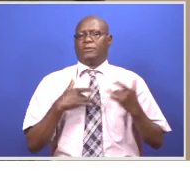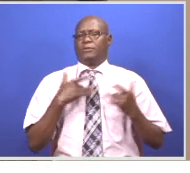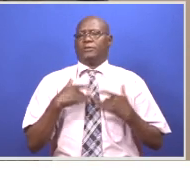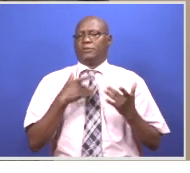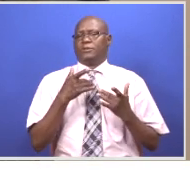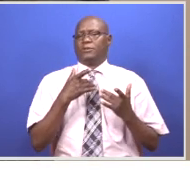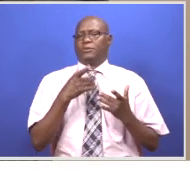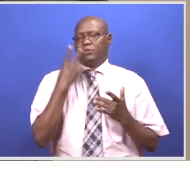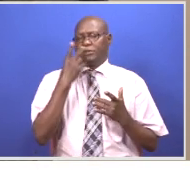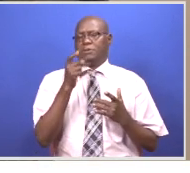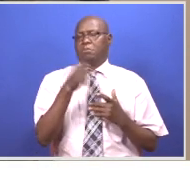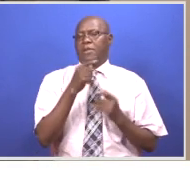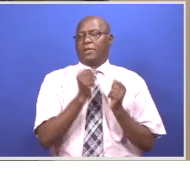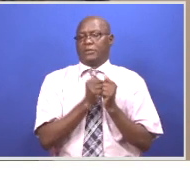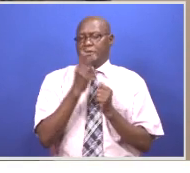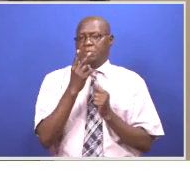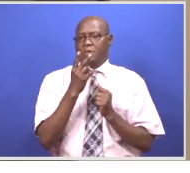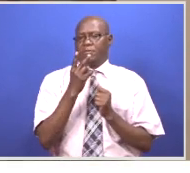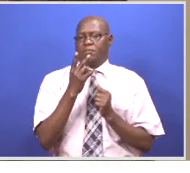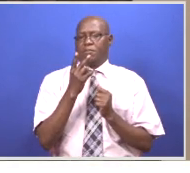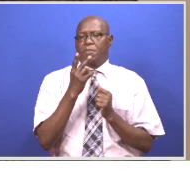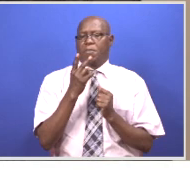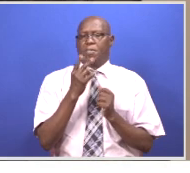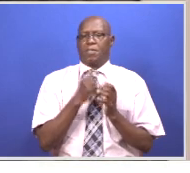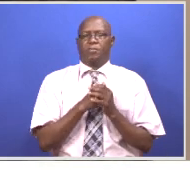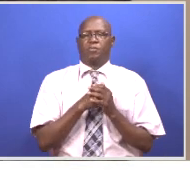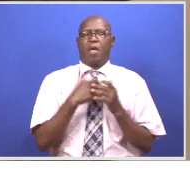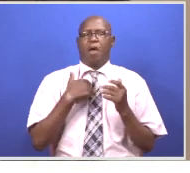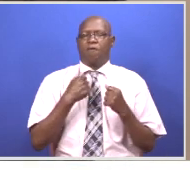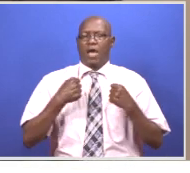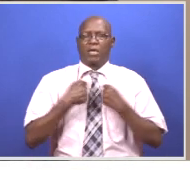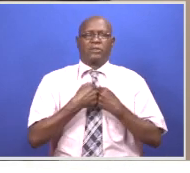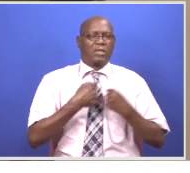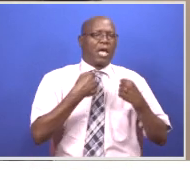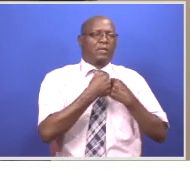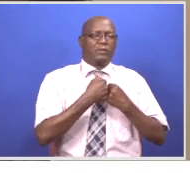December, then we start having accidents all over.